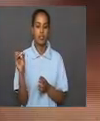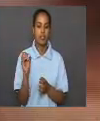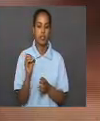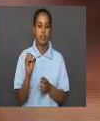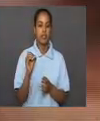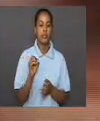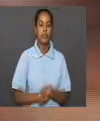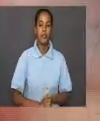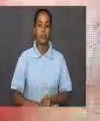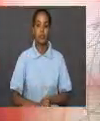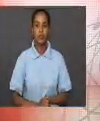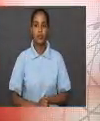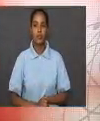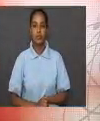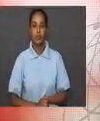soybean oil.